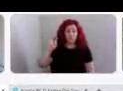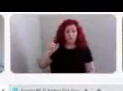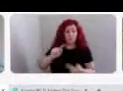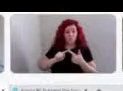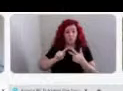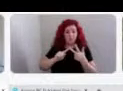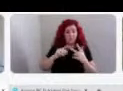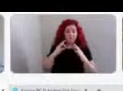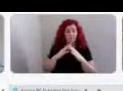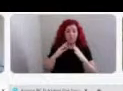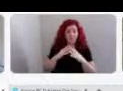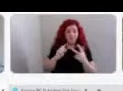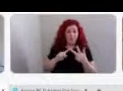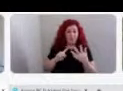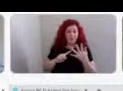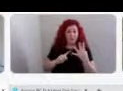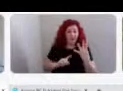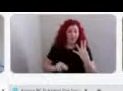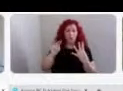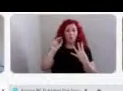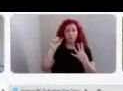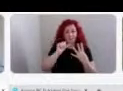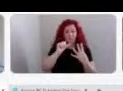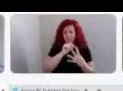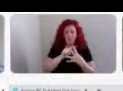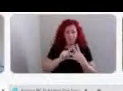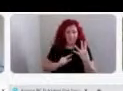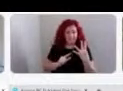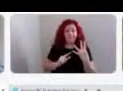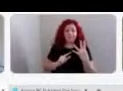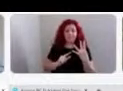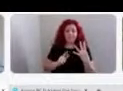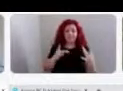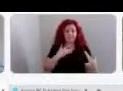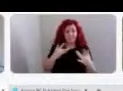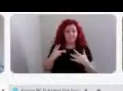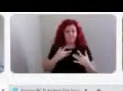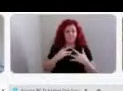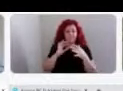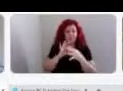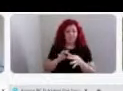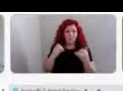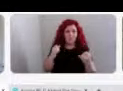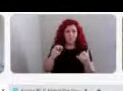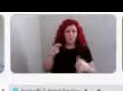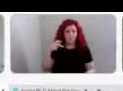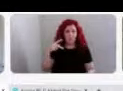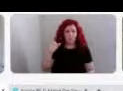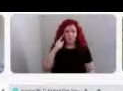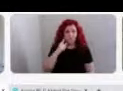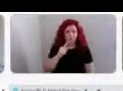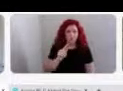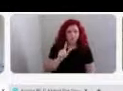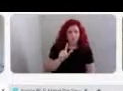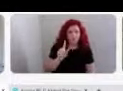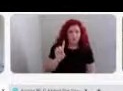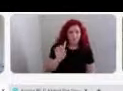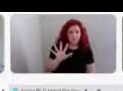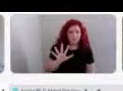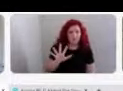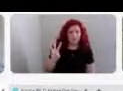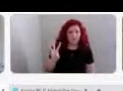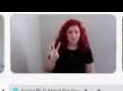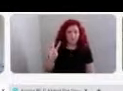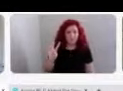flagstaff and northern arizona we're greatly concerned regarding the current maps for ld 5 6 and 7. the